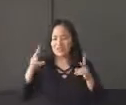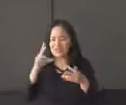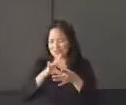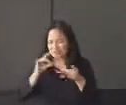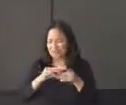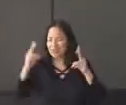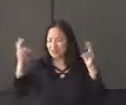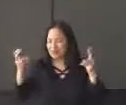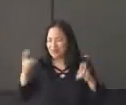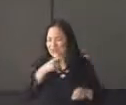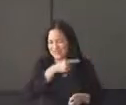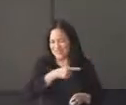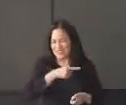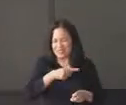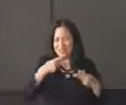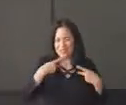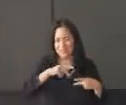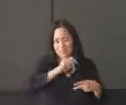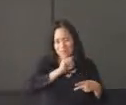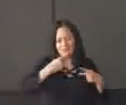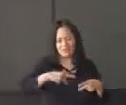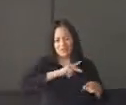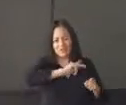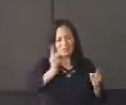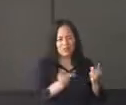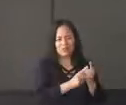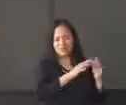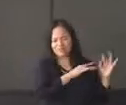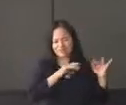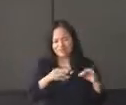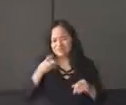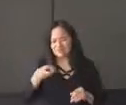and refuge. There was a summit of mayors